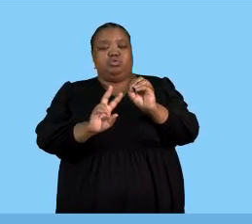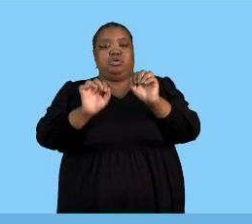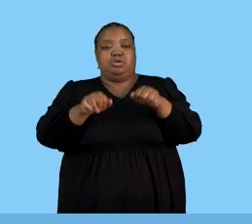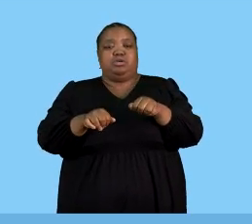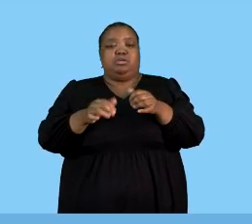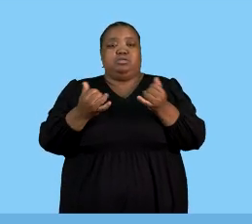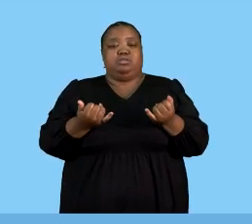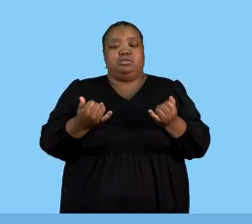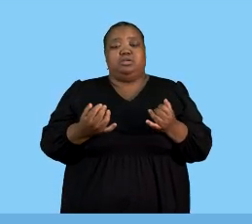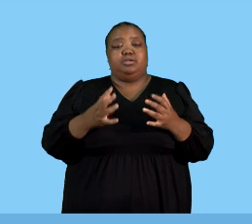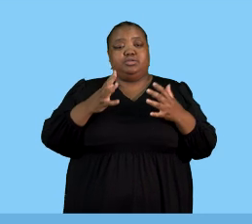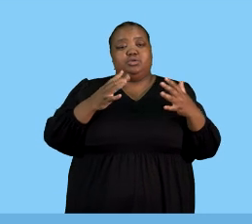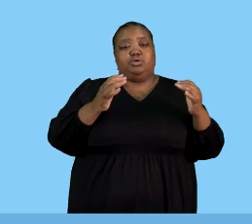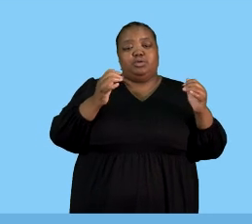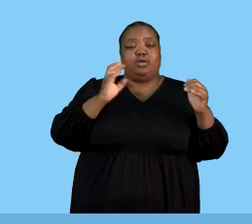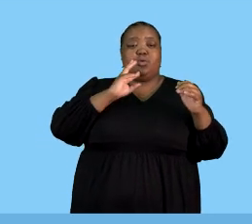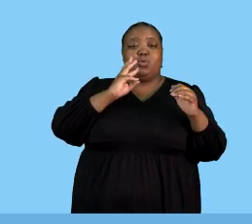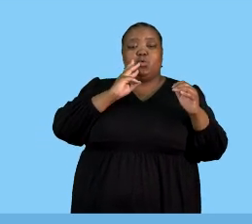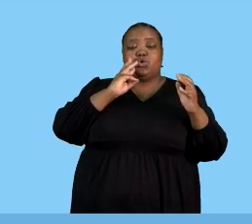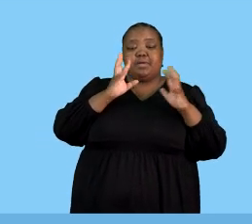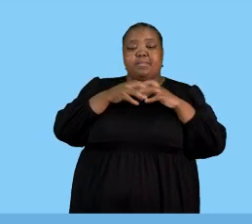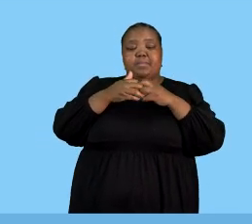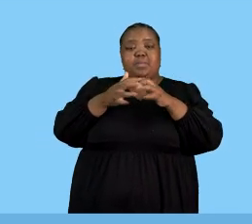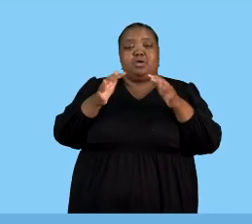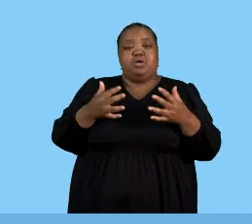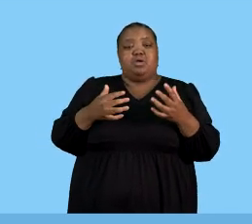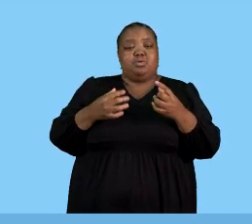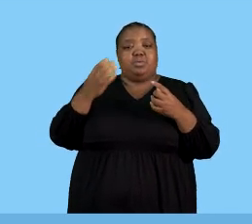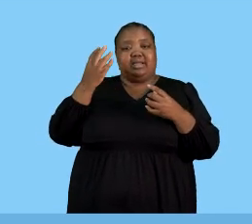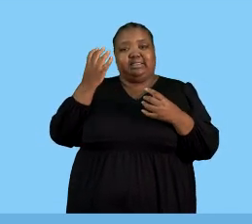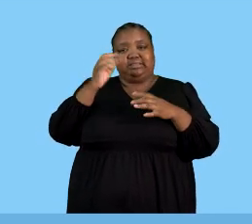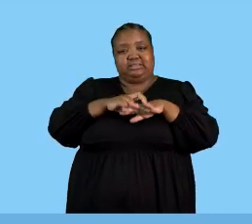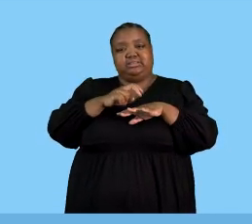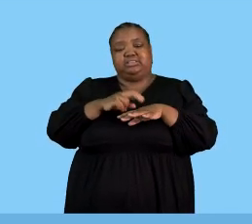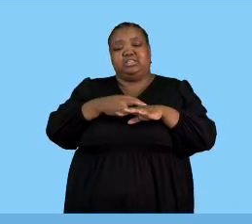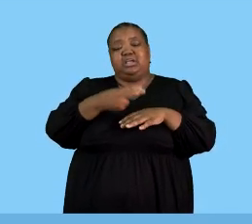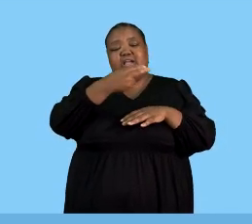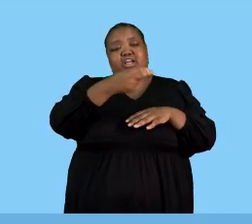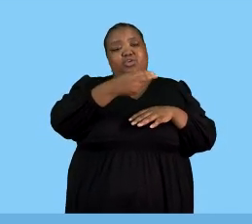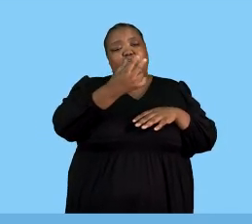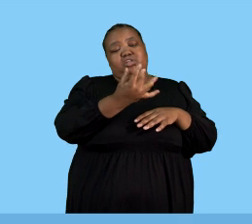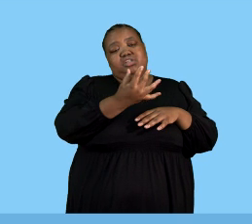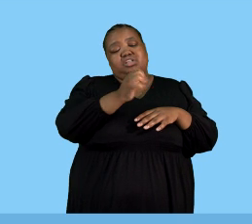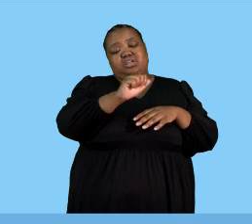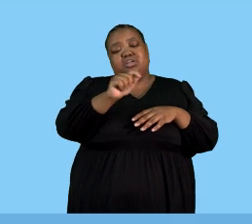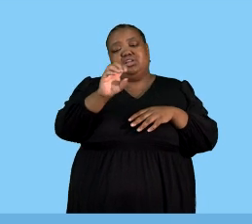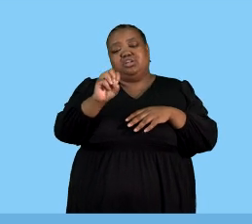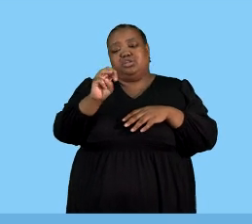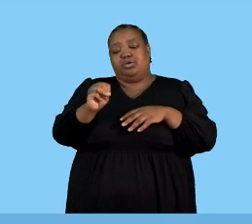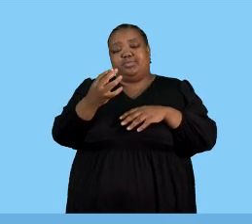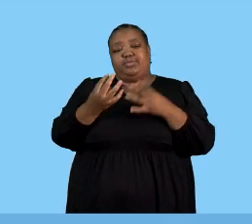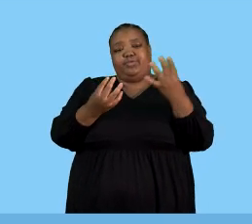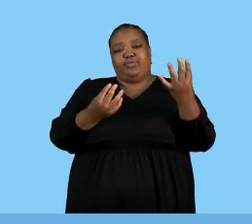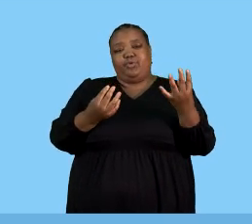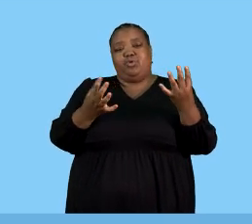as with the 2. So for us to be able to have these 2 waters as we can have here, we need 1, 2, 3,